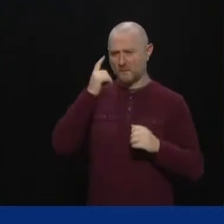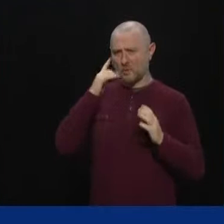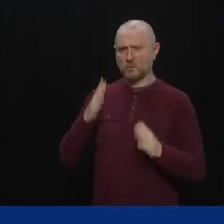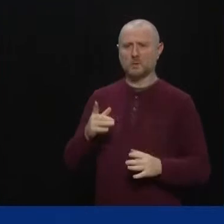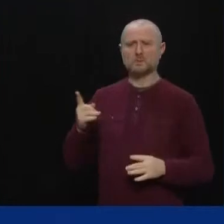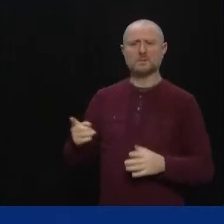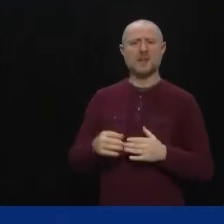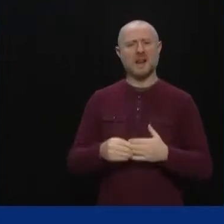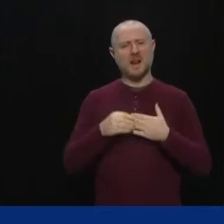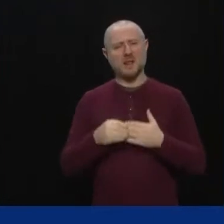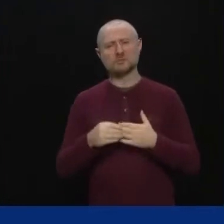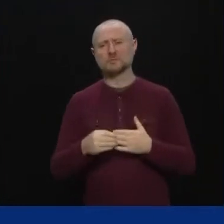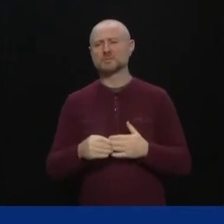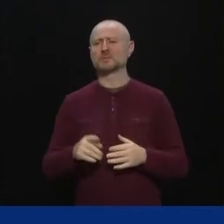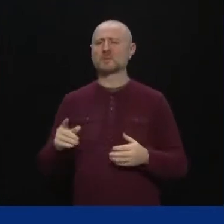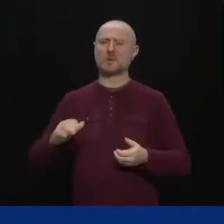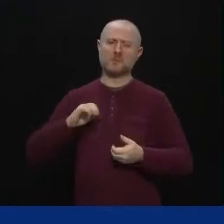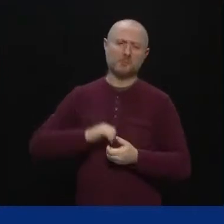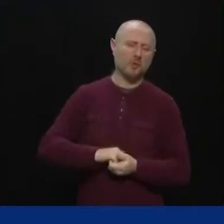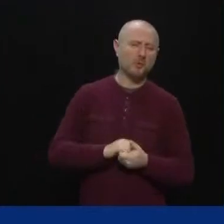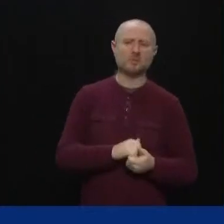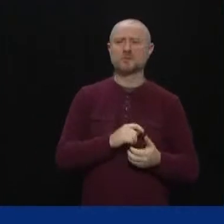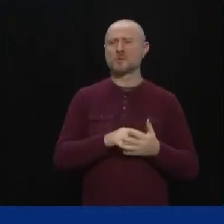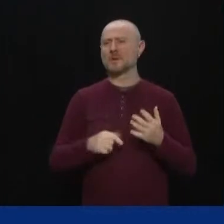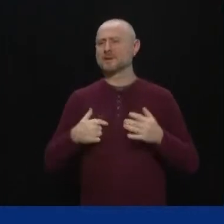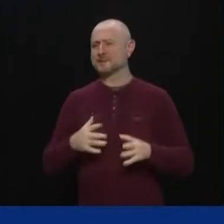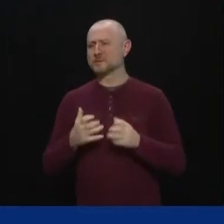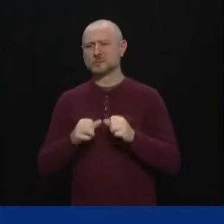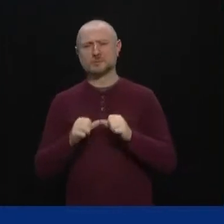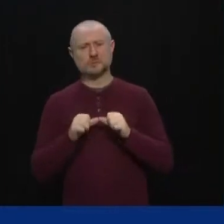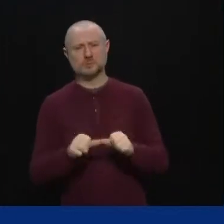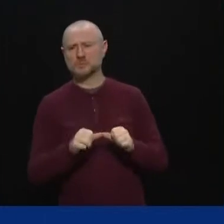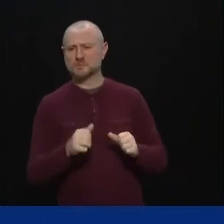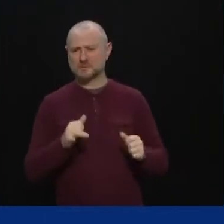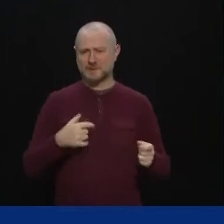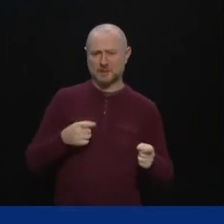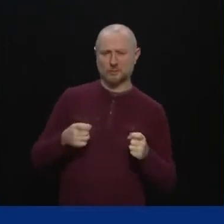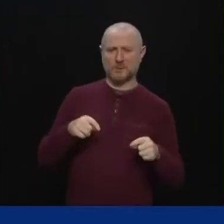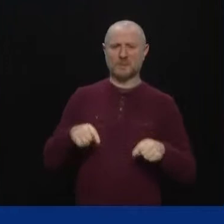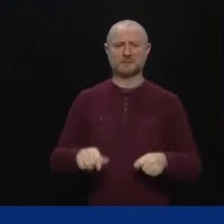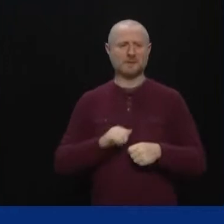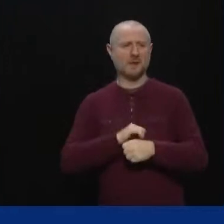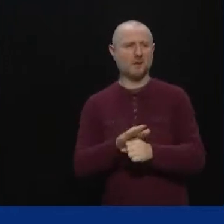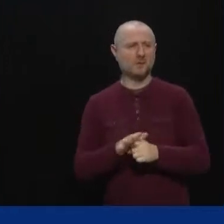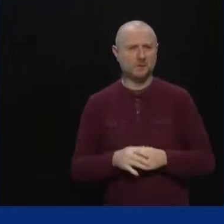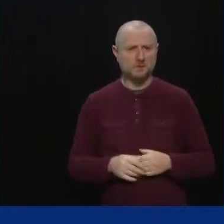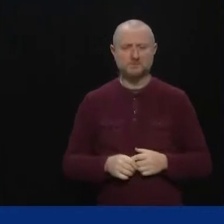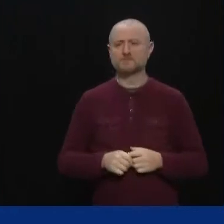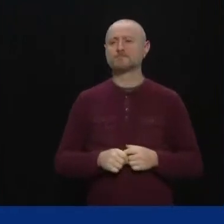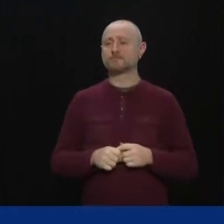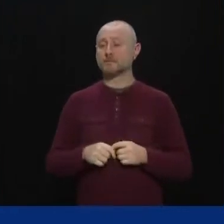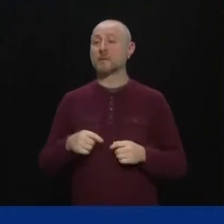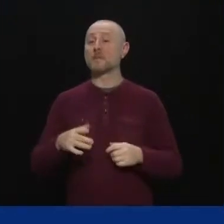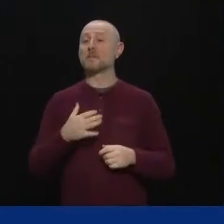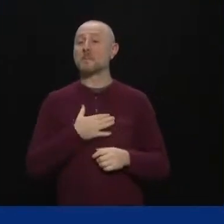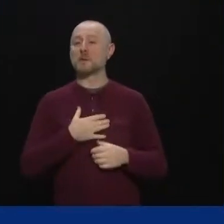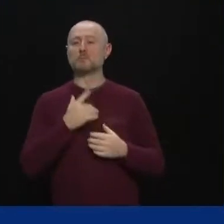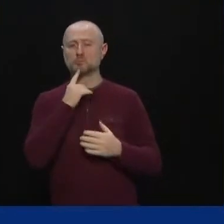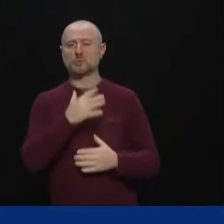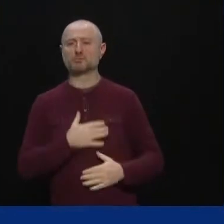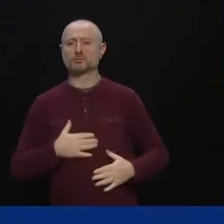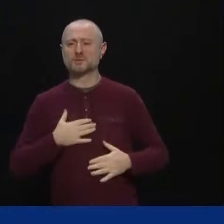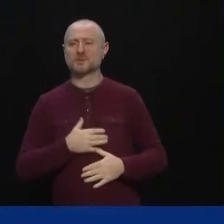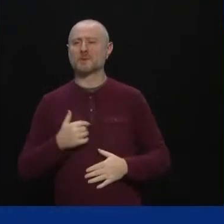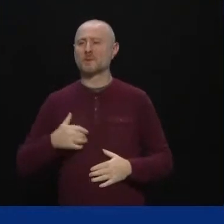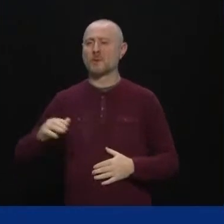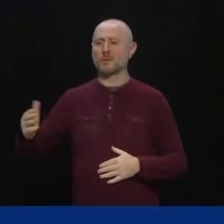leadership and partnership as we continue to navigate this pandemic. So it is with great pleasure that I welcome